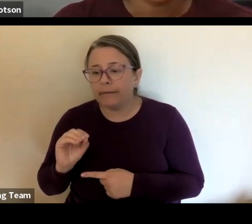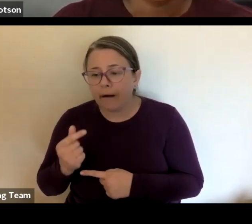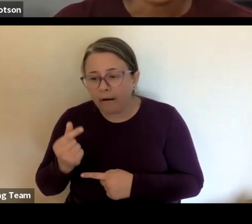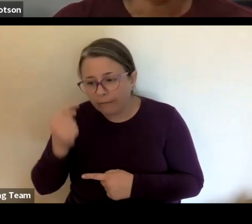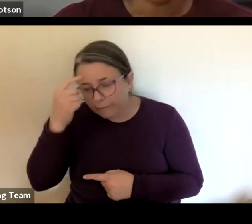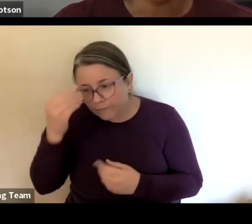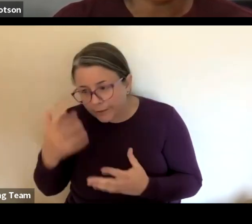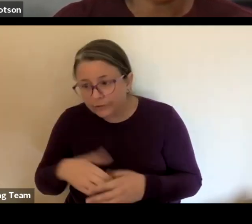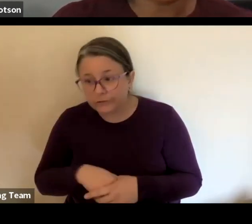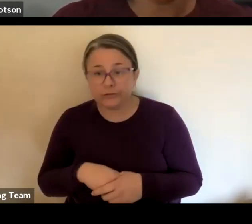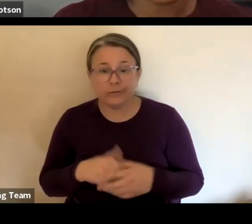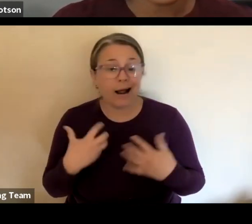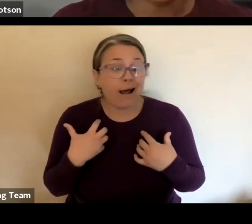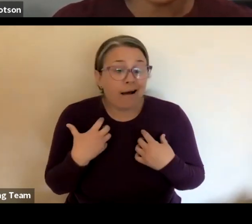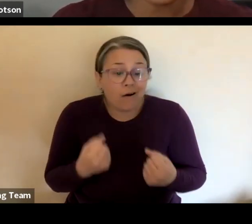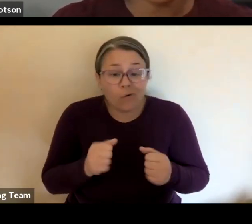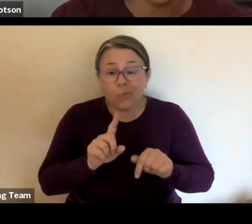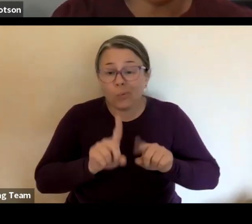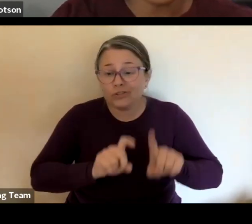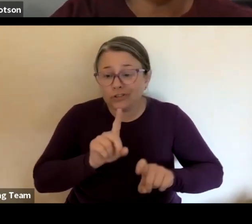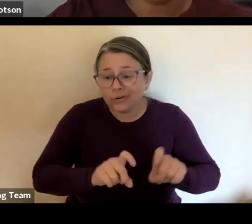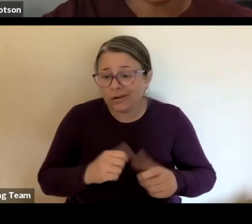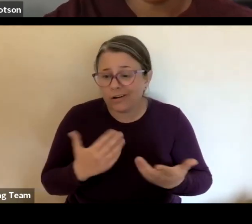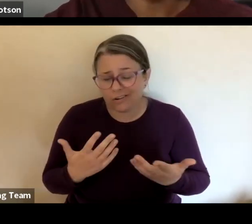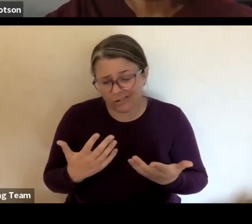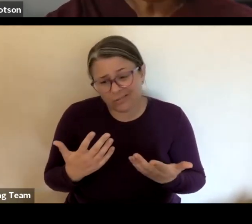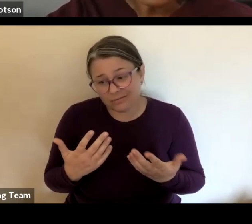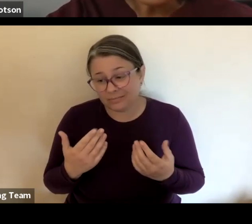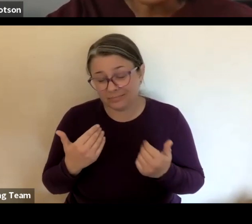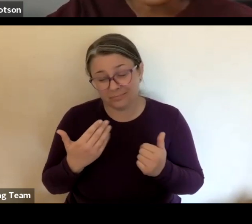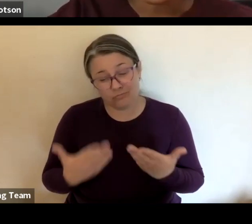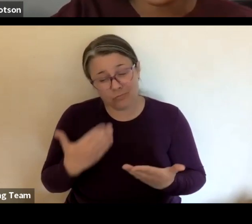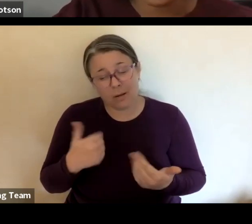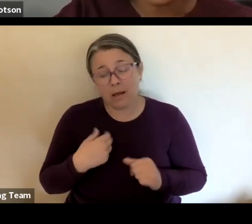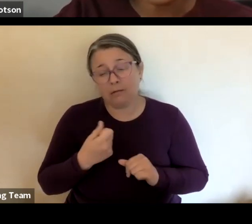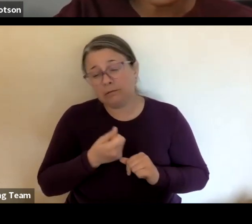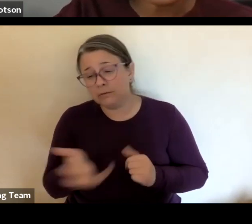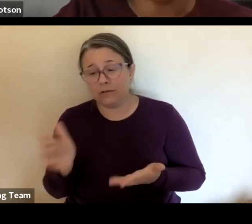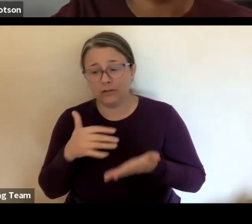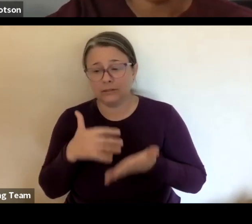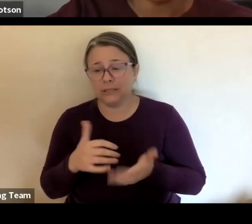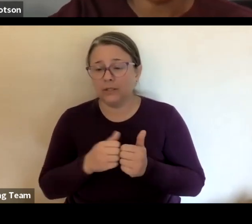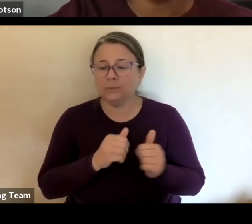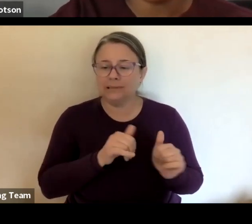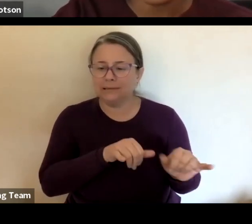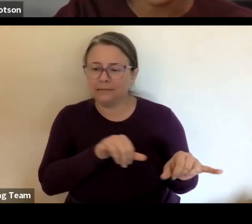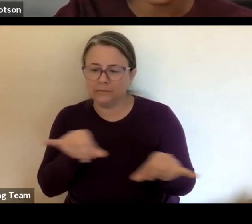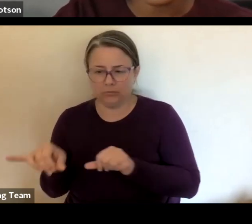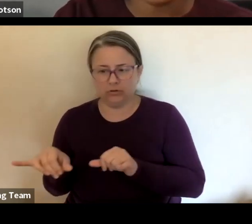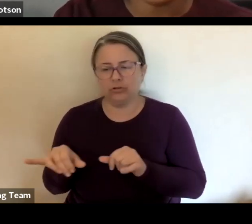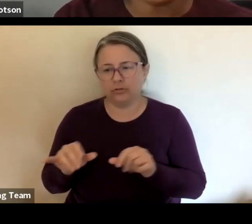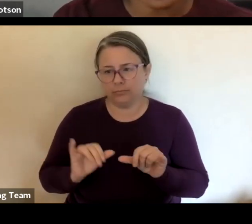across multiple studies. We can get larger samples of different racial and